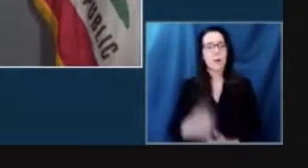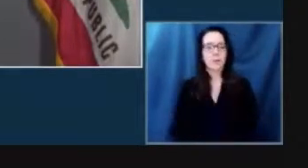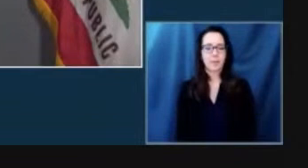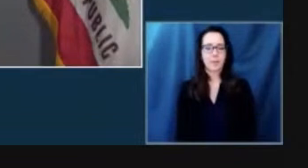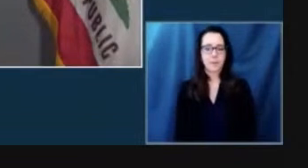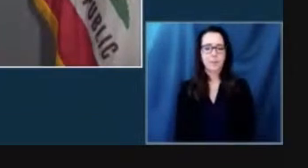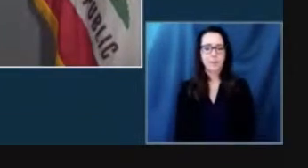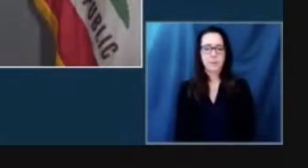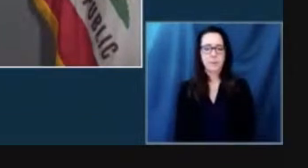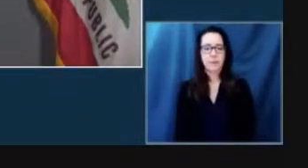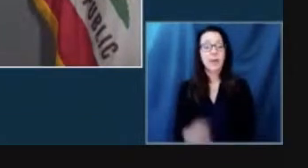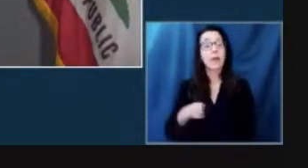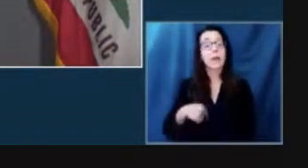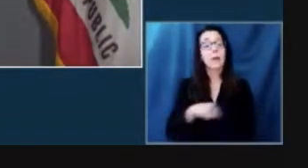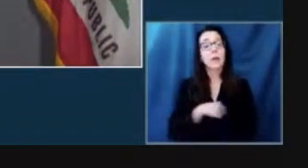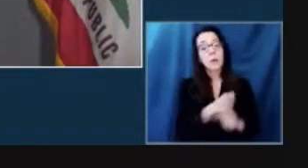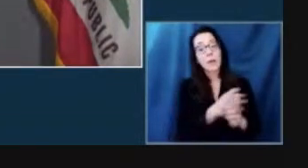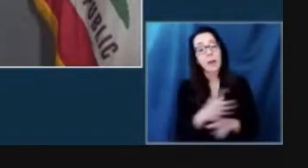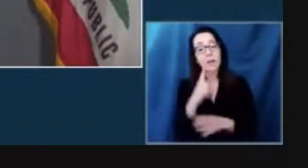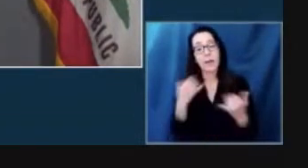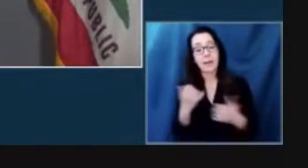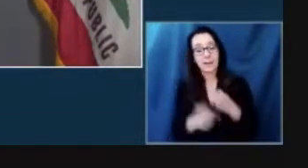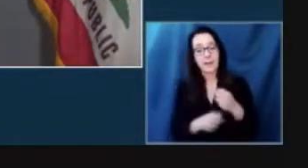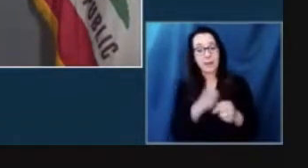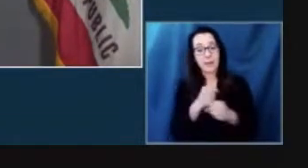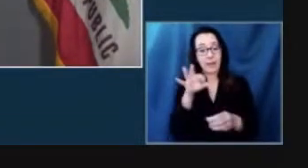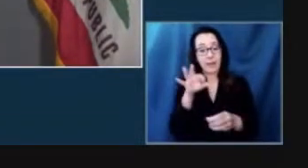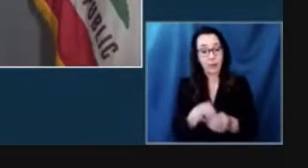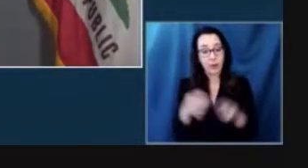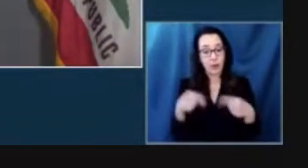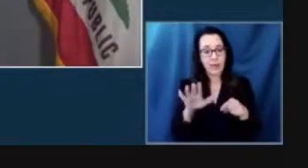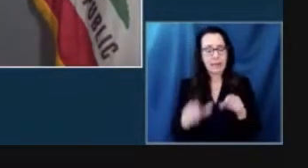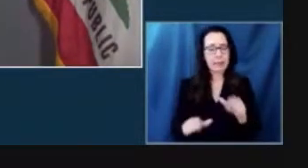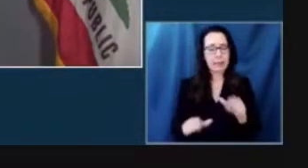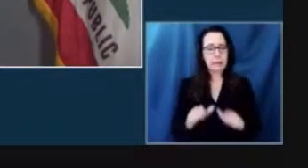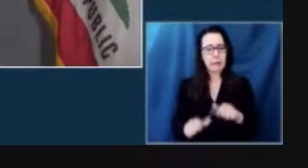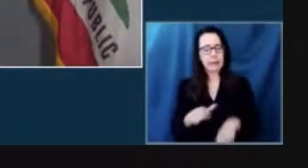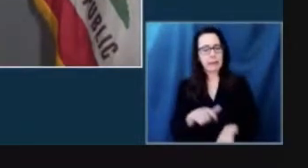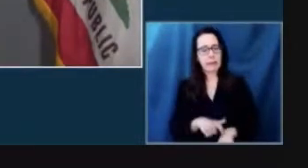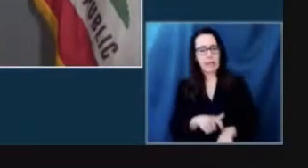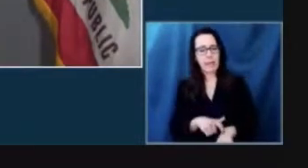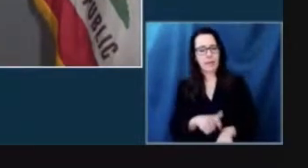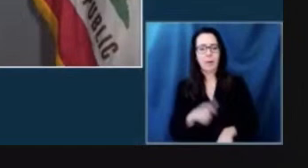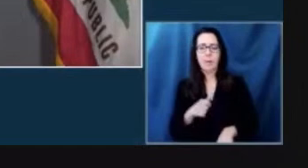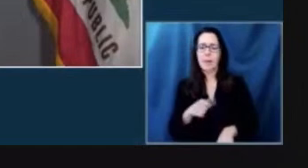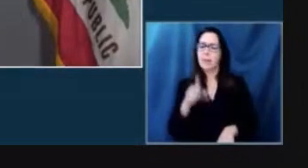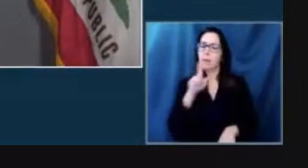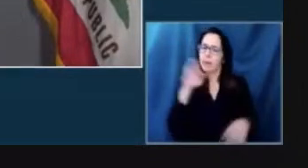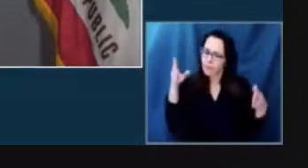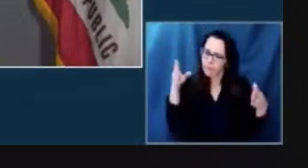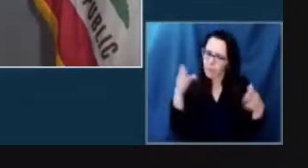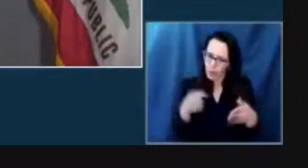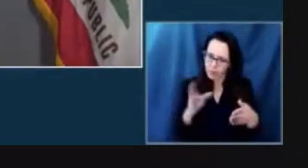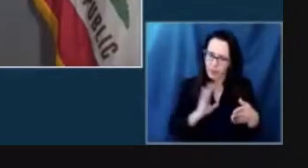we prepare for this year's elections during these uncertain times, we must keep our eye on the ball and repeat what has been successful.